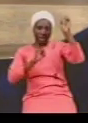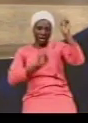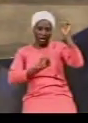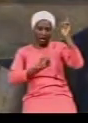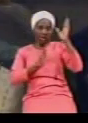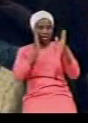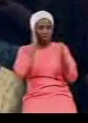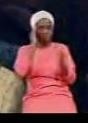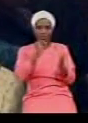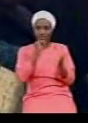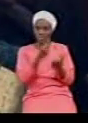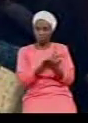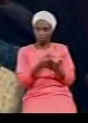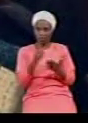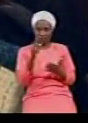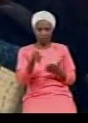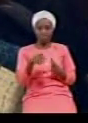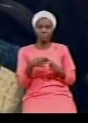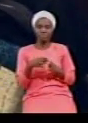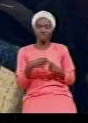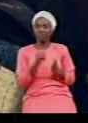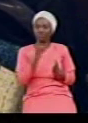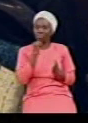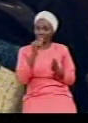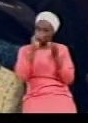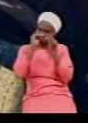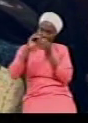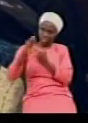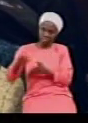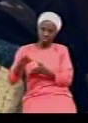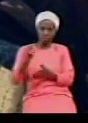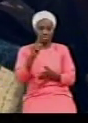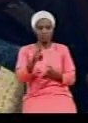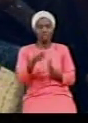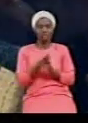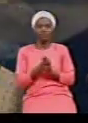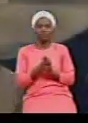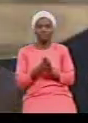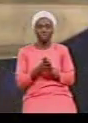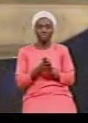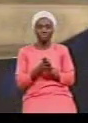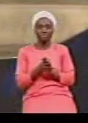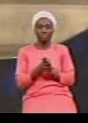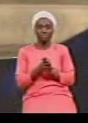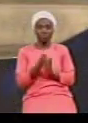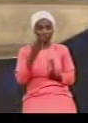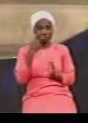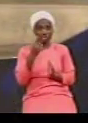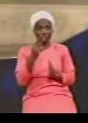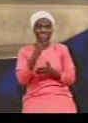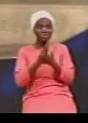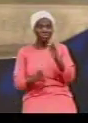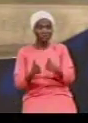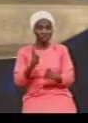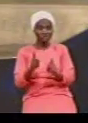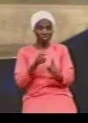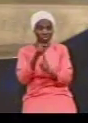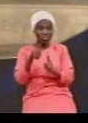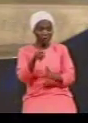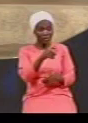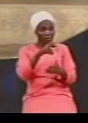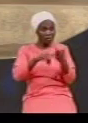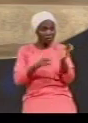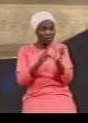not fail thee, nor forsake thee. You see, there are some people, when they read their Bible,